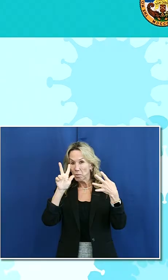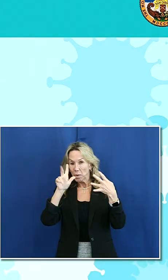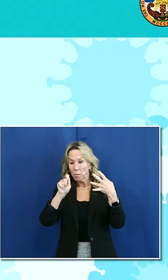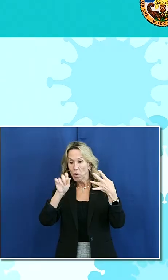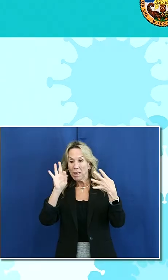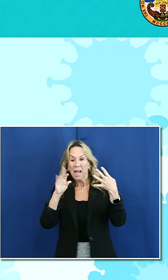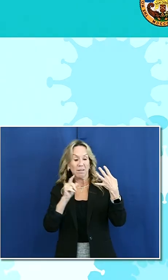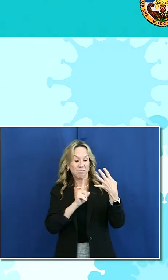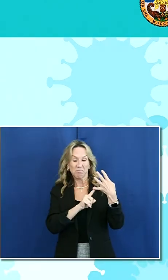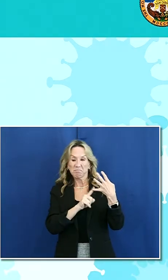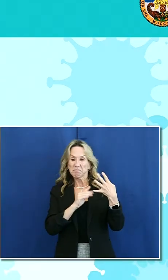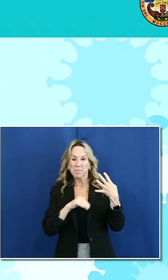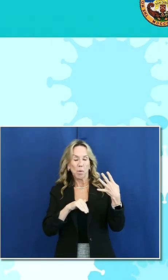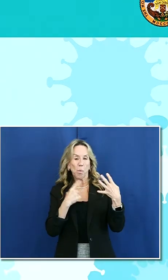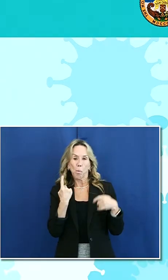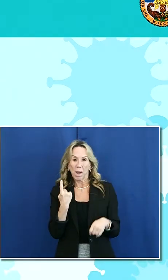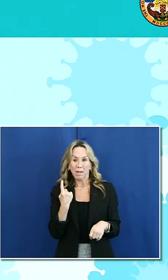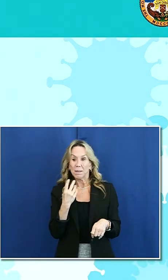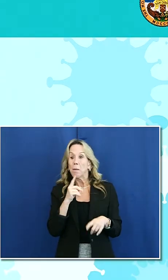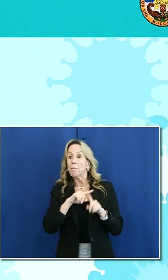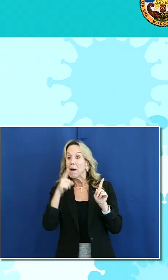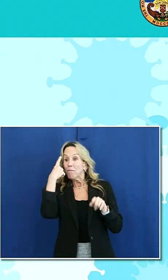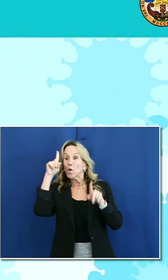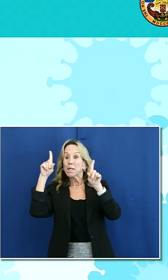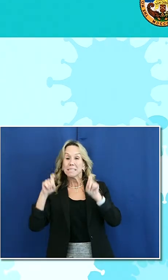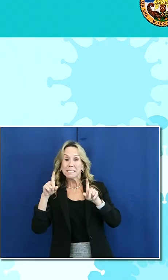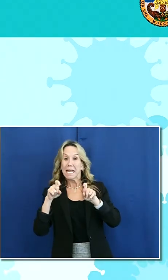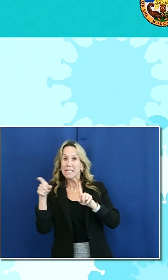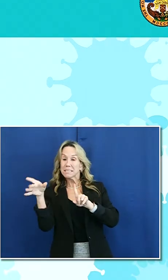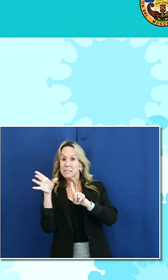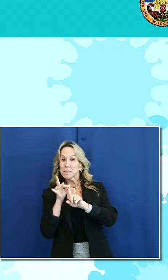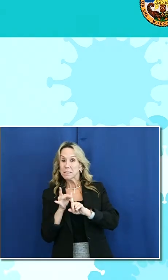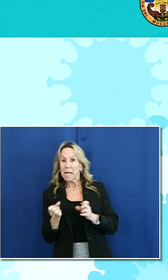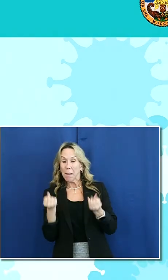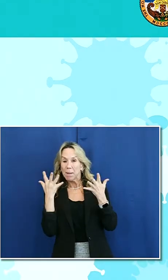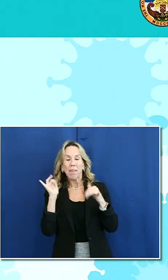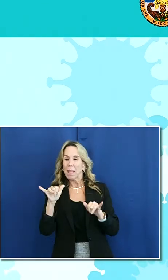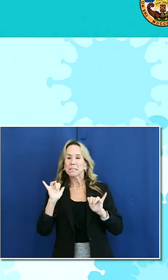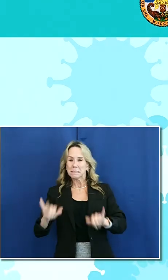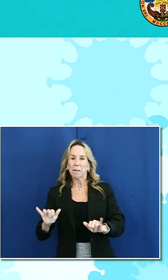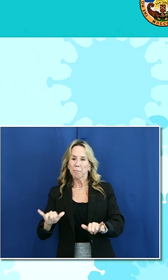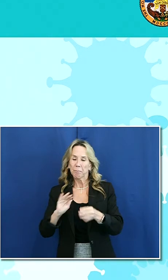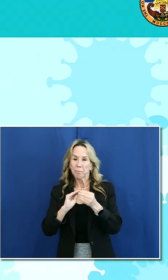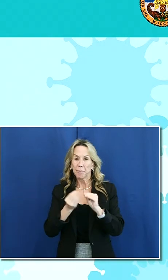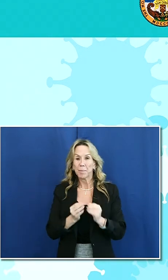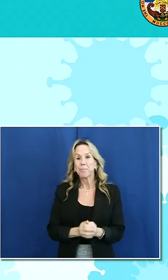test positivity, that is unchanged. If we go to the next slide,